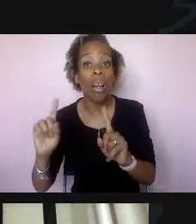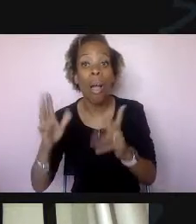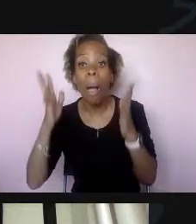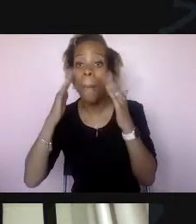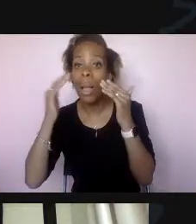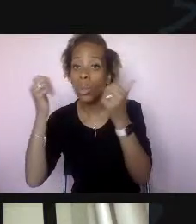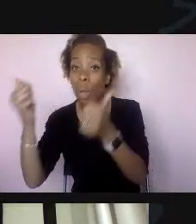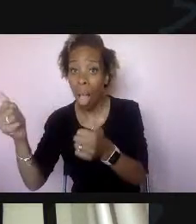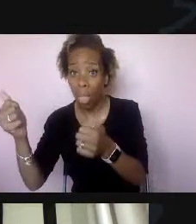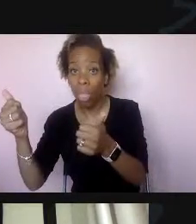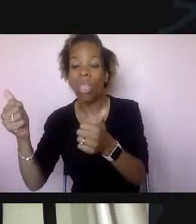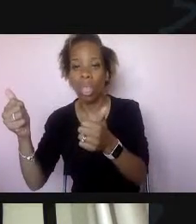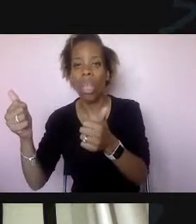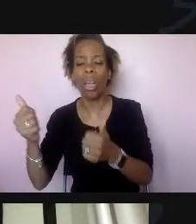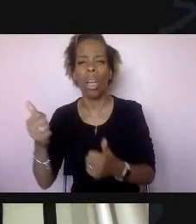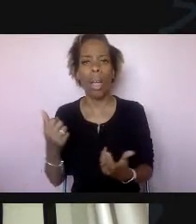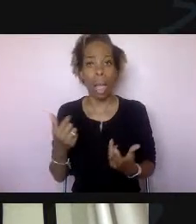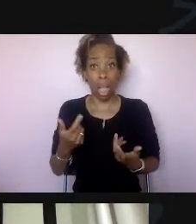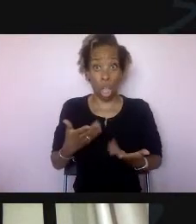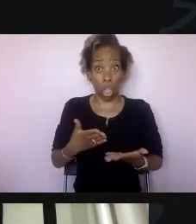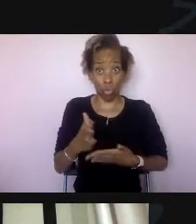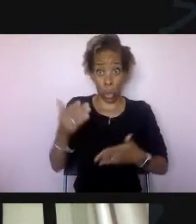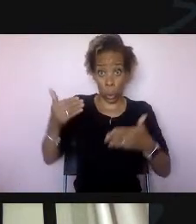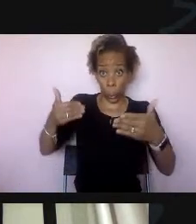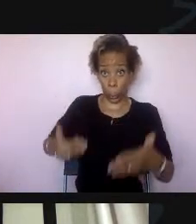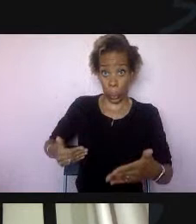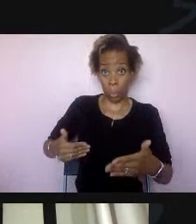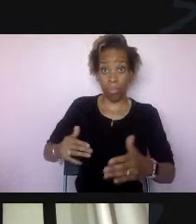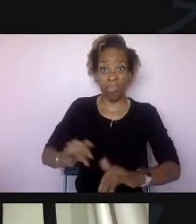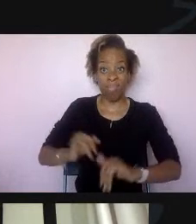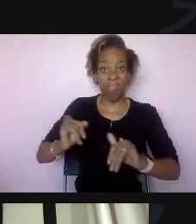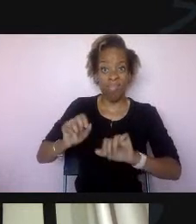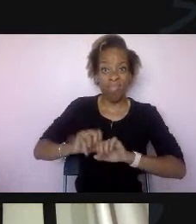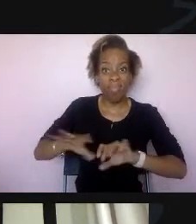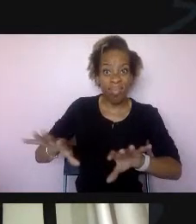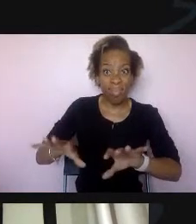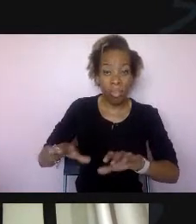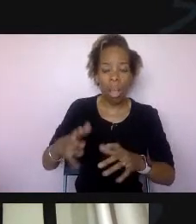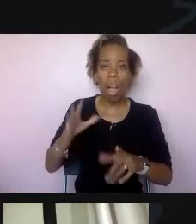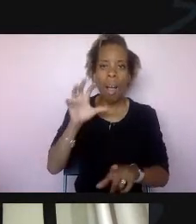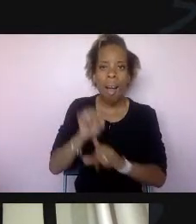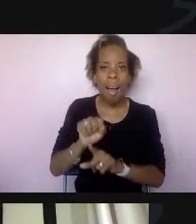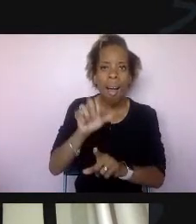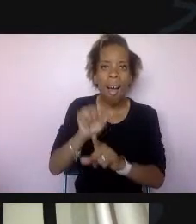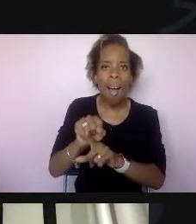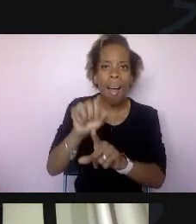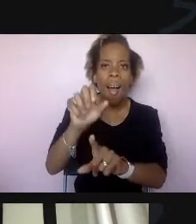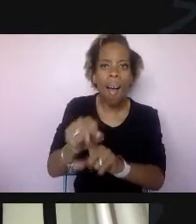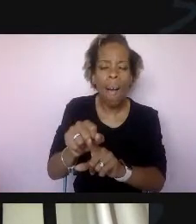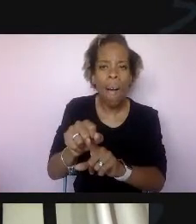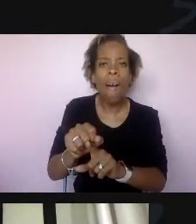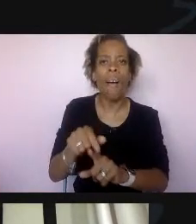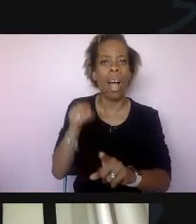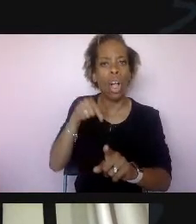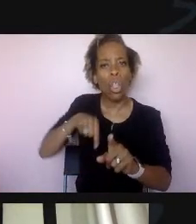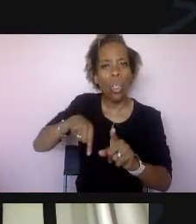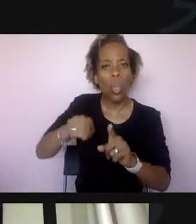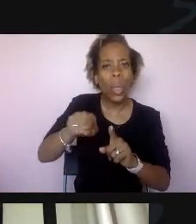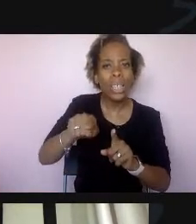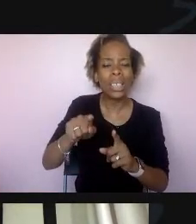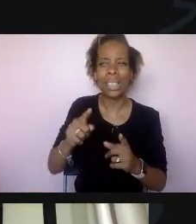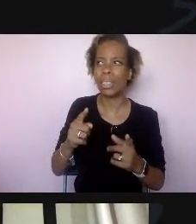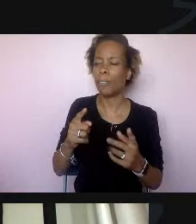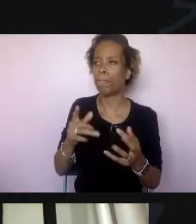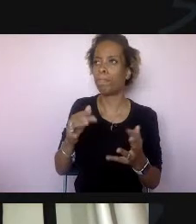being revealed through this COVID period and the impact of the restrictions that actually can